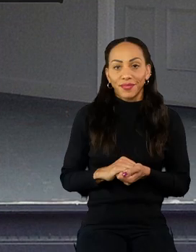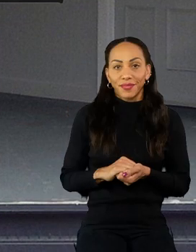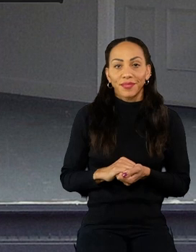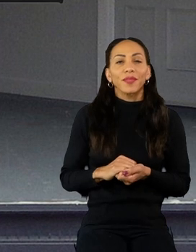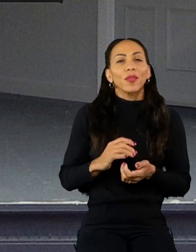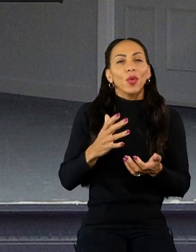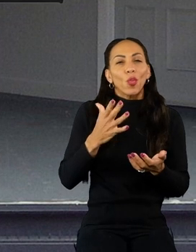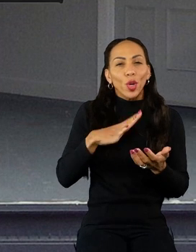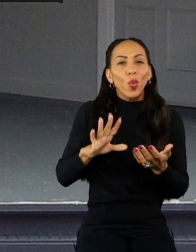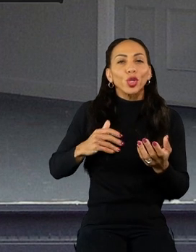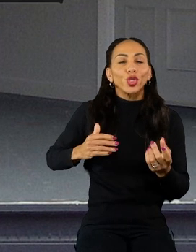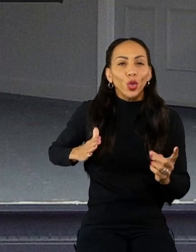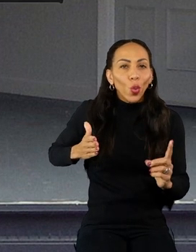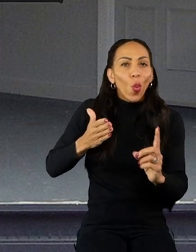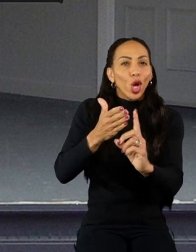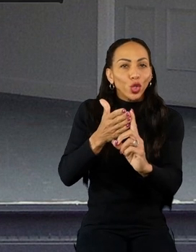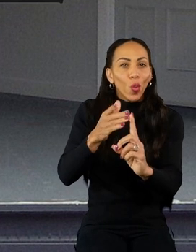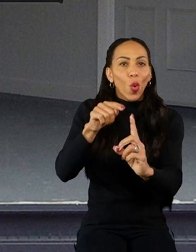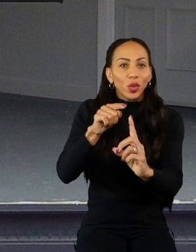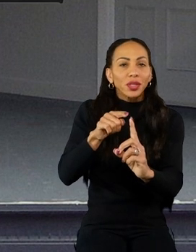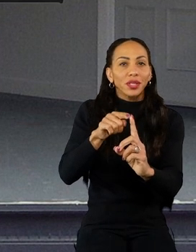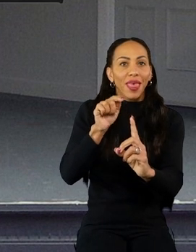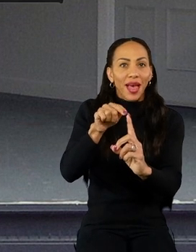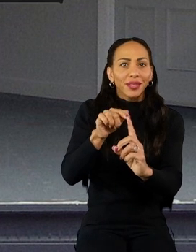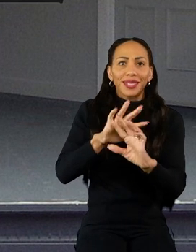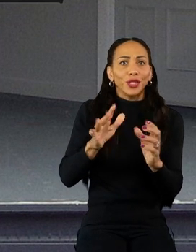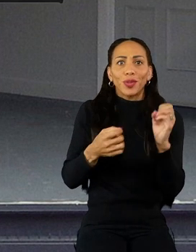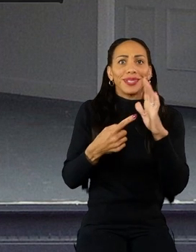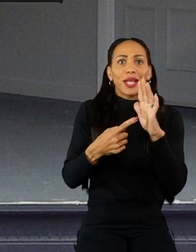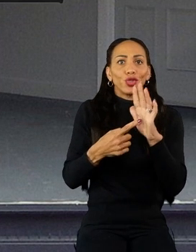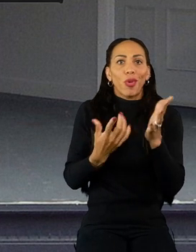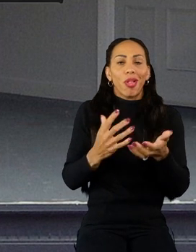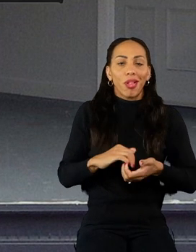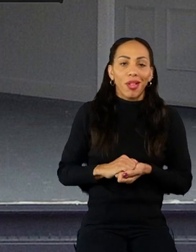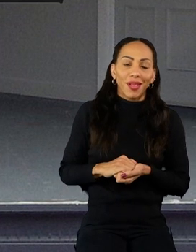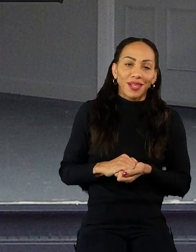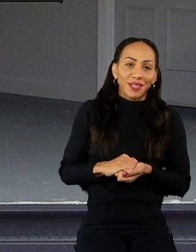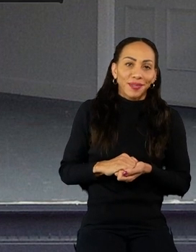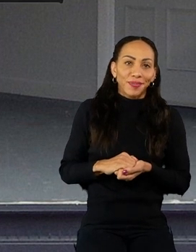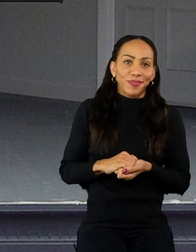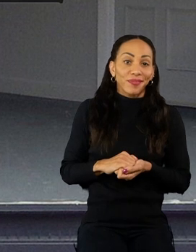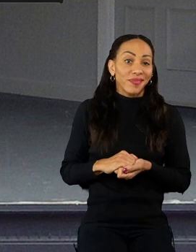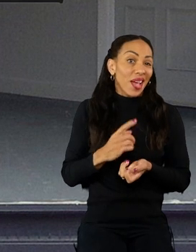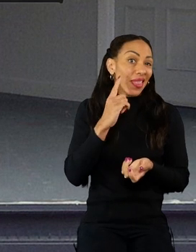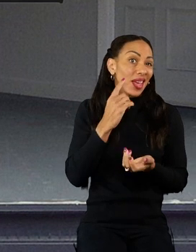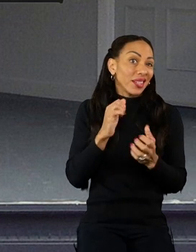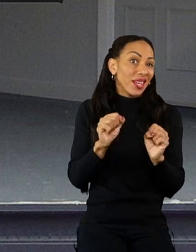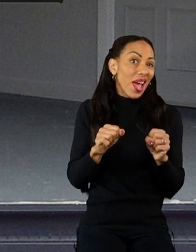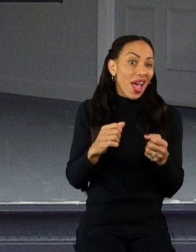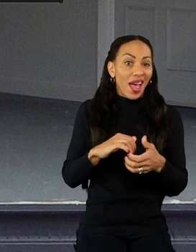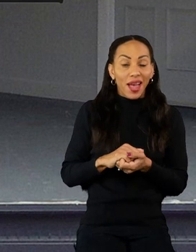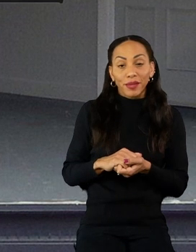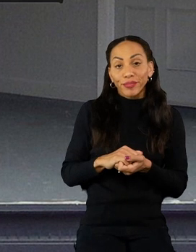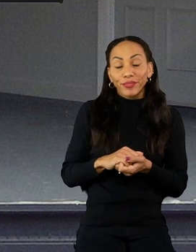We don't have to get this up and running immediately. We want to work towards it and do it as soon as we can, but it's not essential.